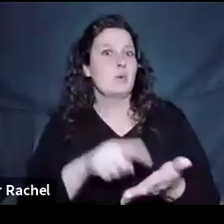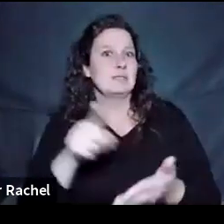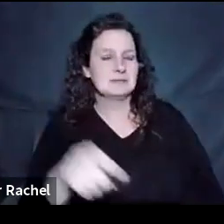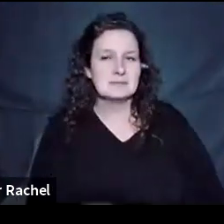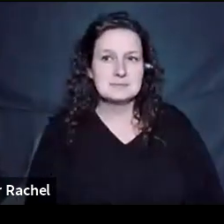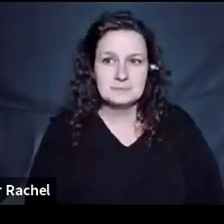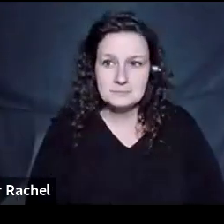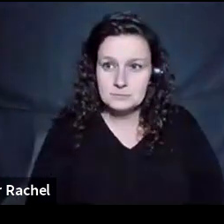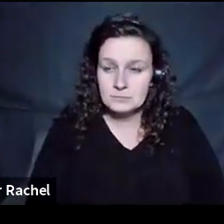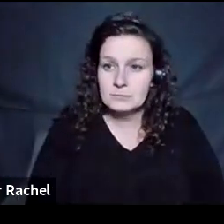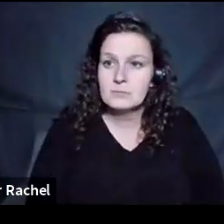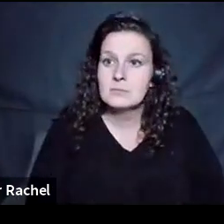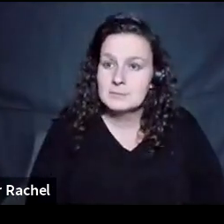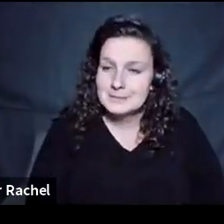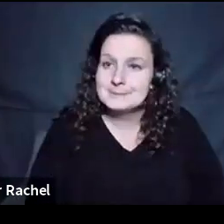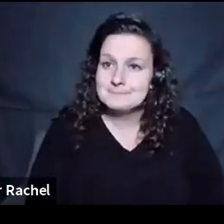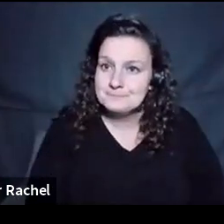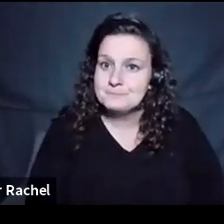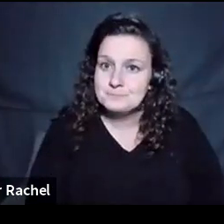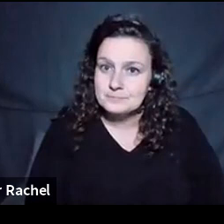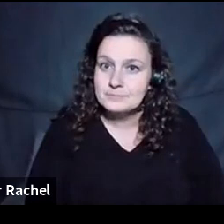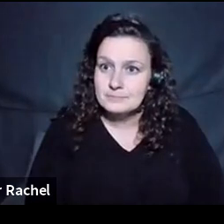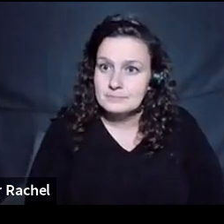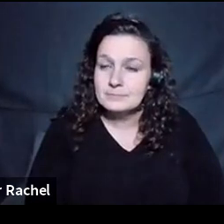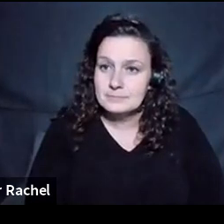Mm-hmm. Limits.